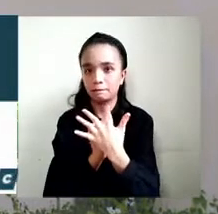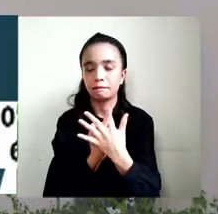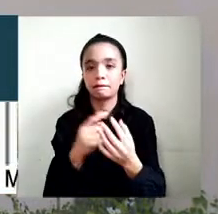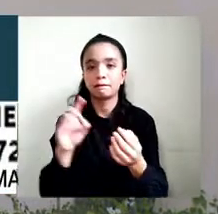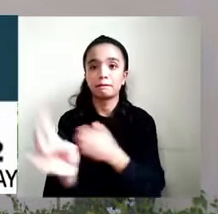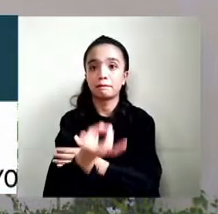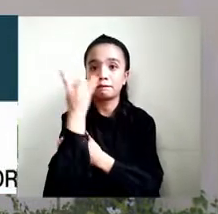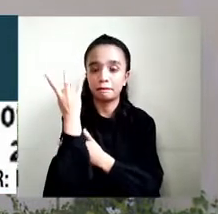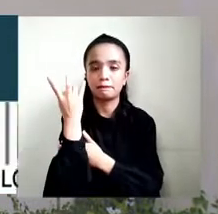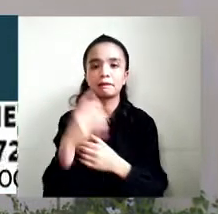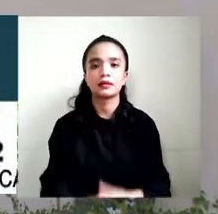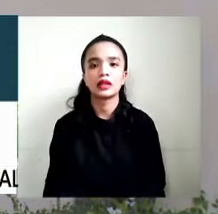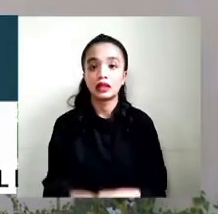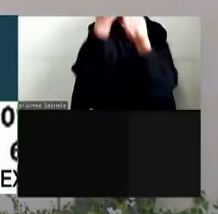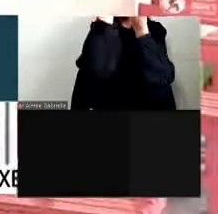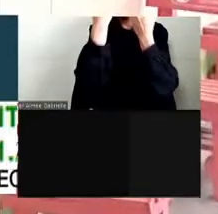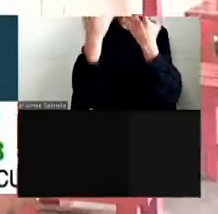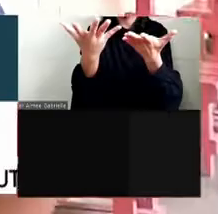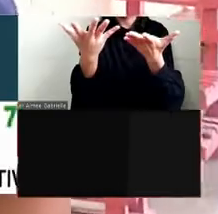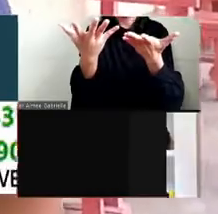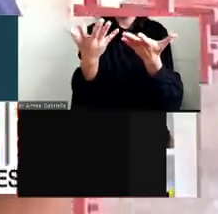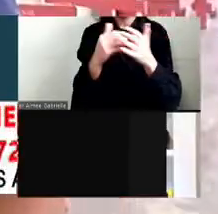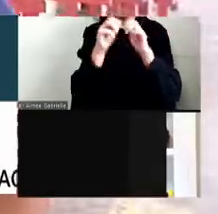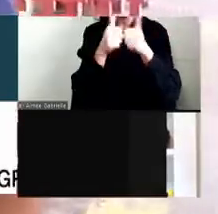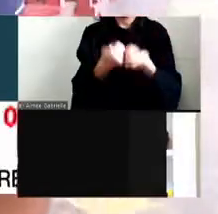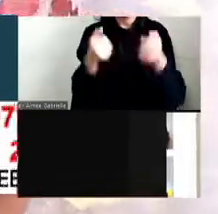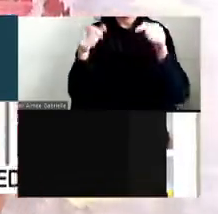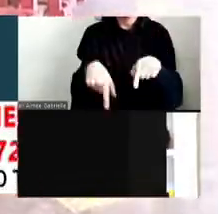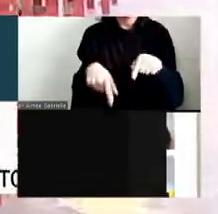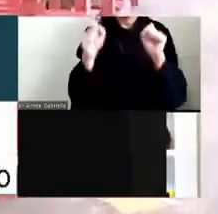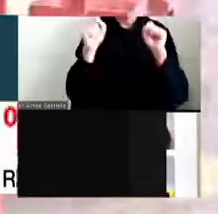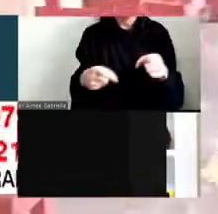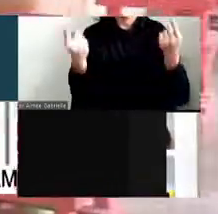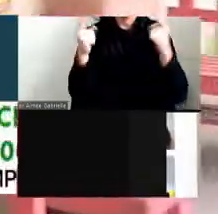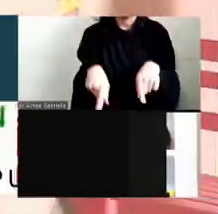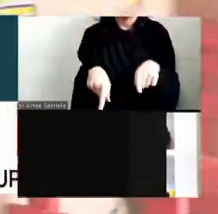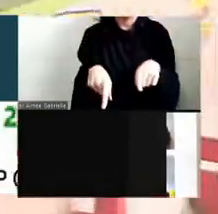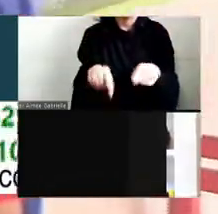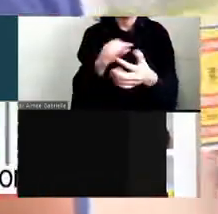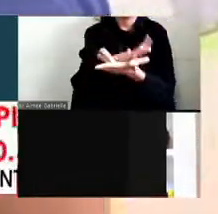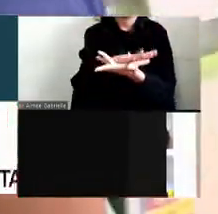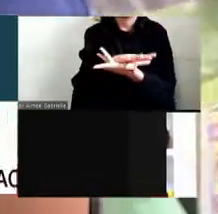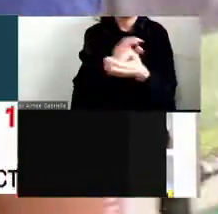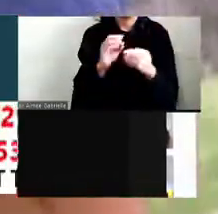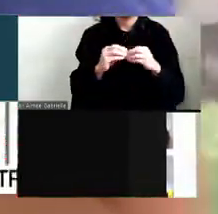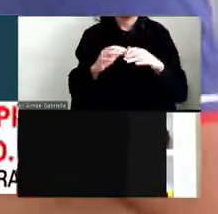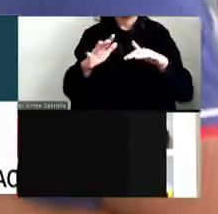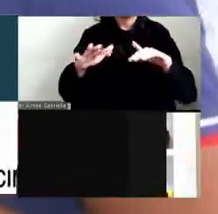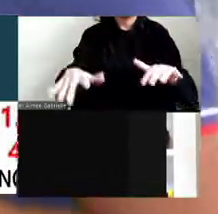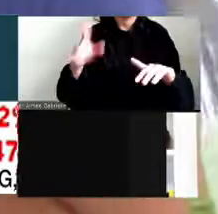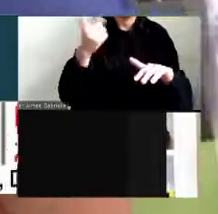Now, just to give you an idea of how this plebiscite will be done in this time of COVID-19 pandemic, this is one